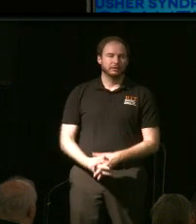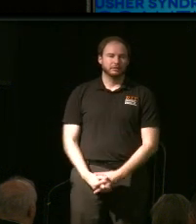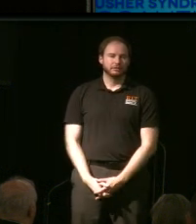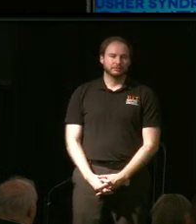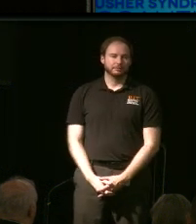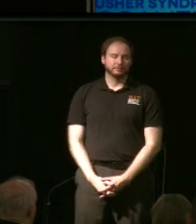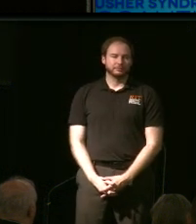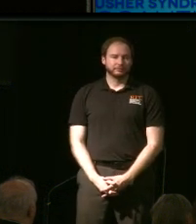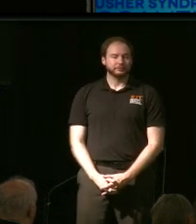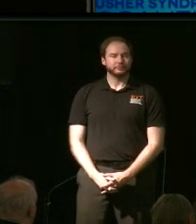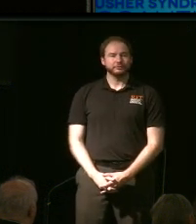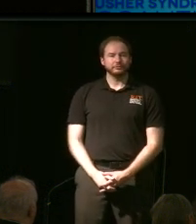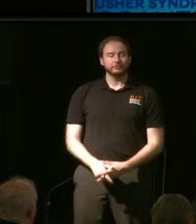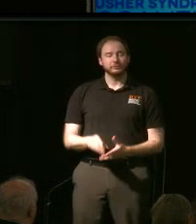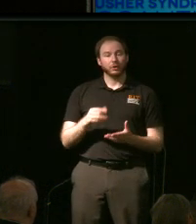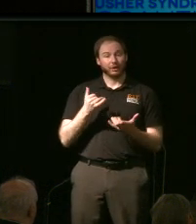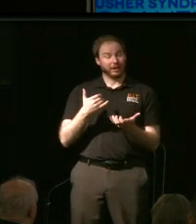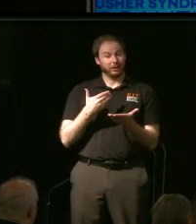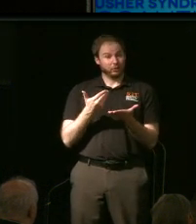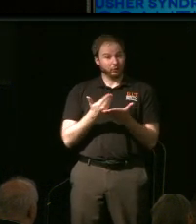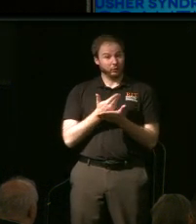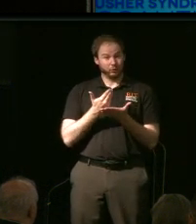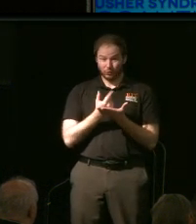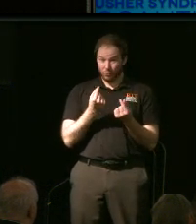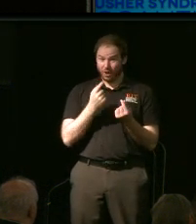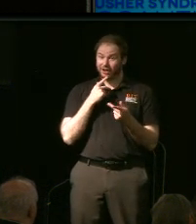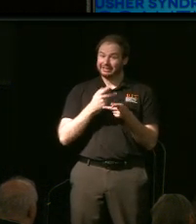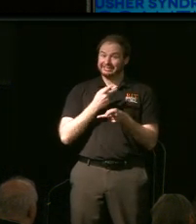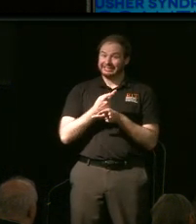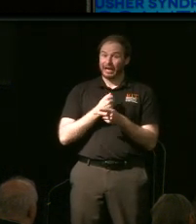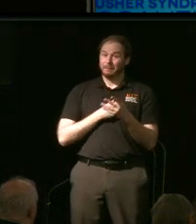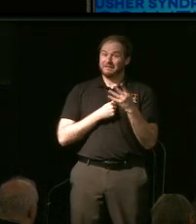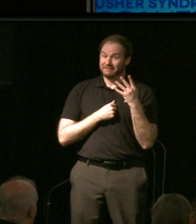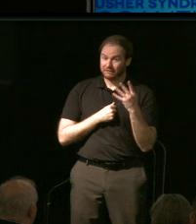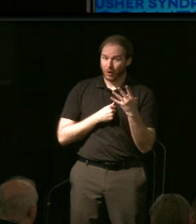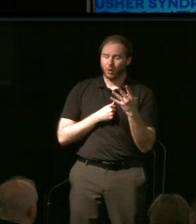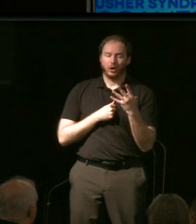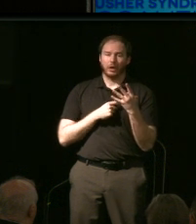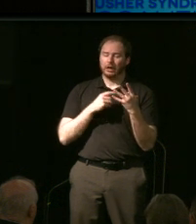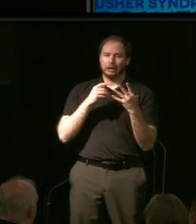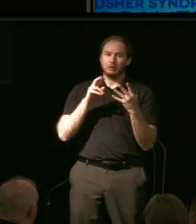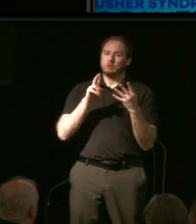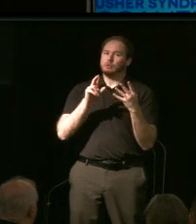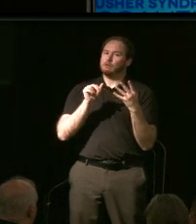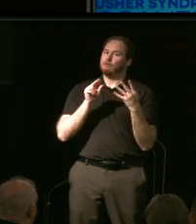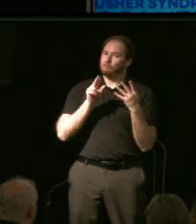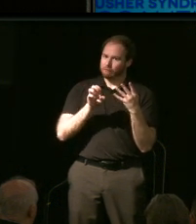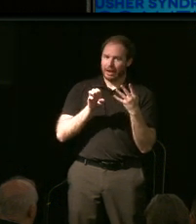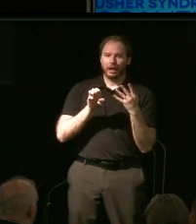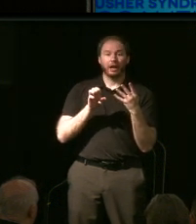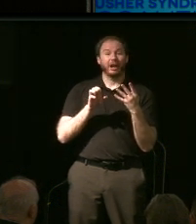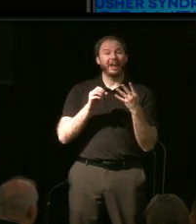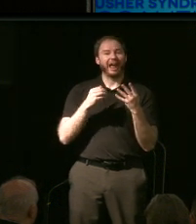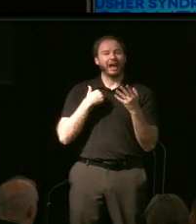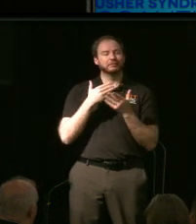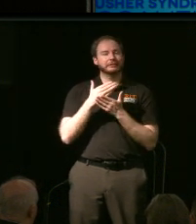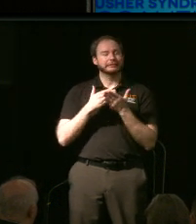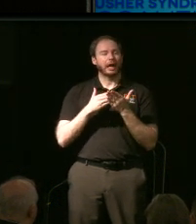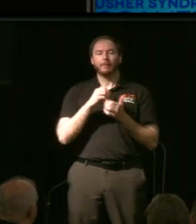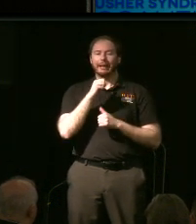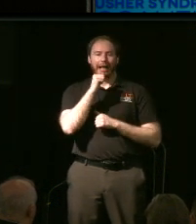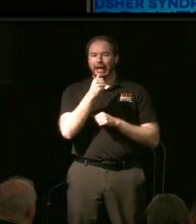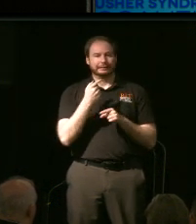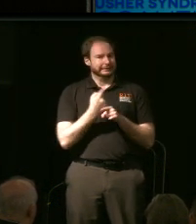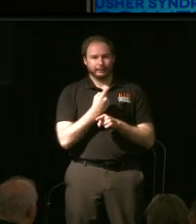New to Usher syndrome is a type 4. It's very rare. And also there are atypical forms